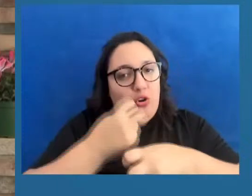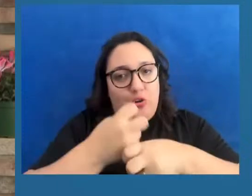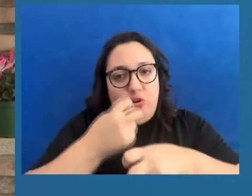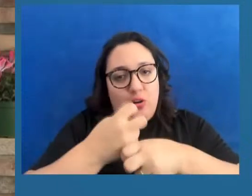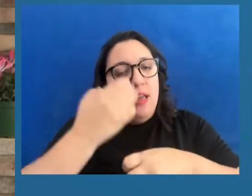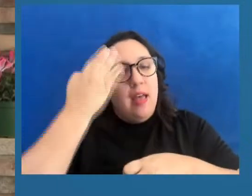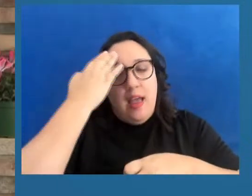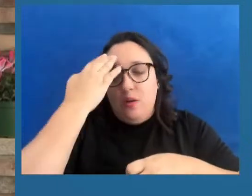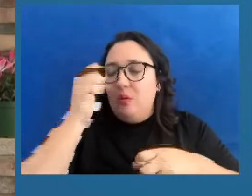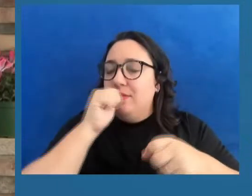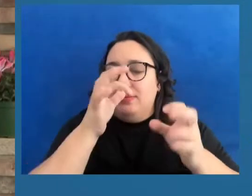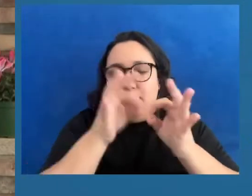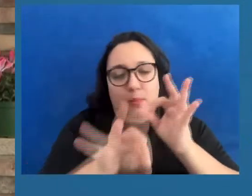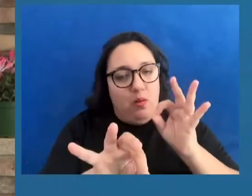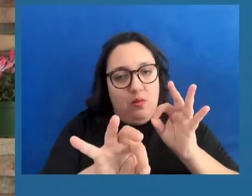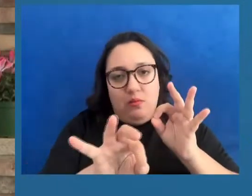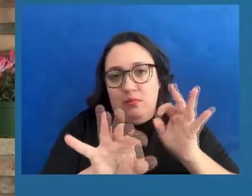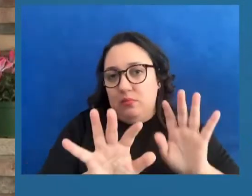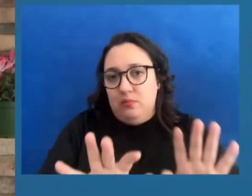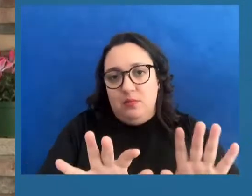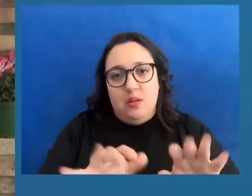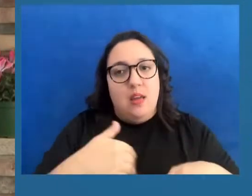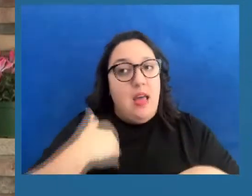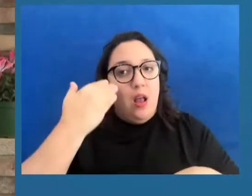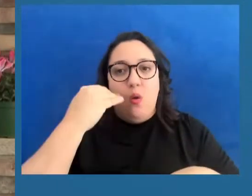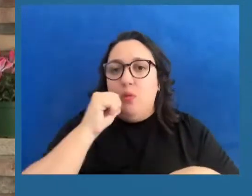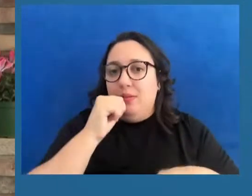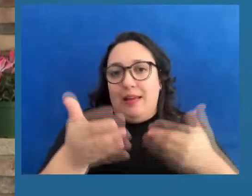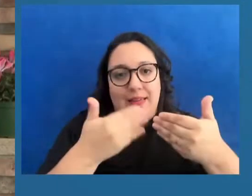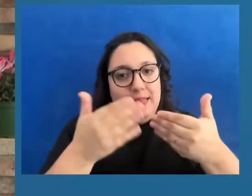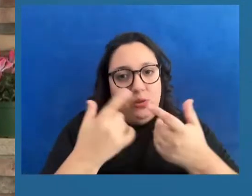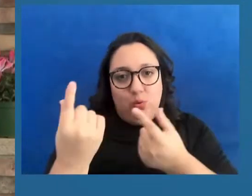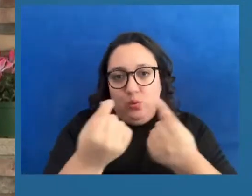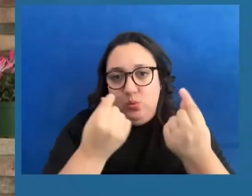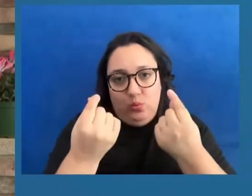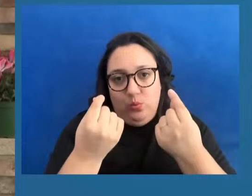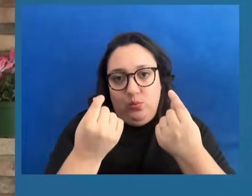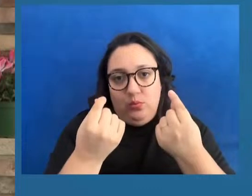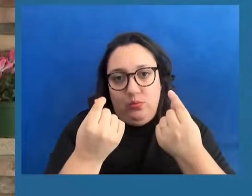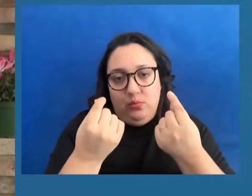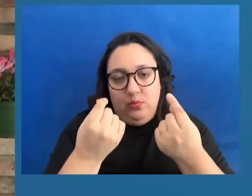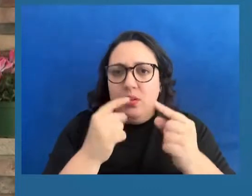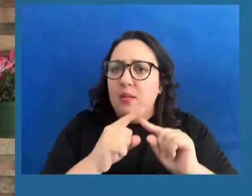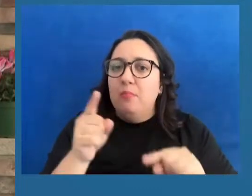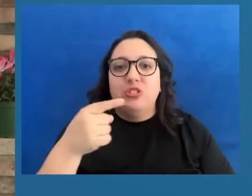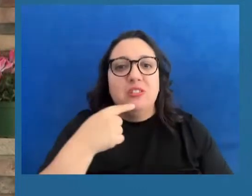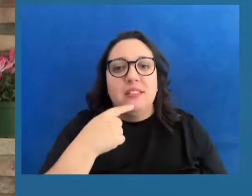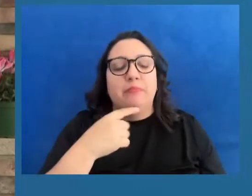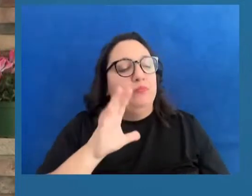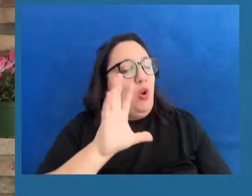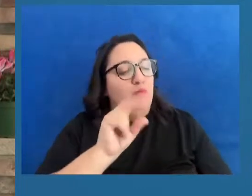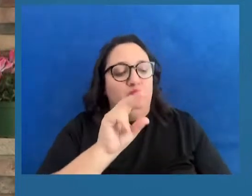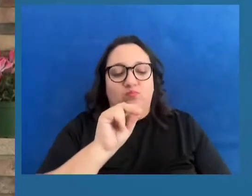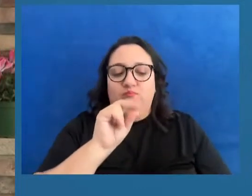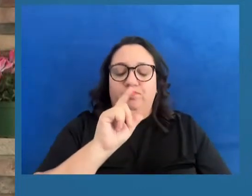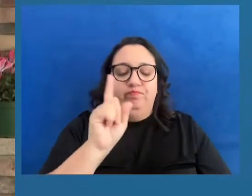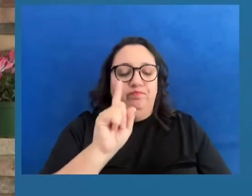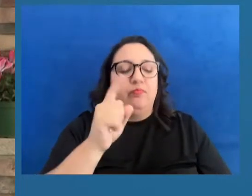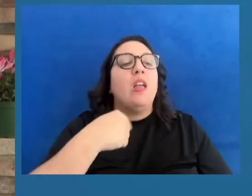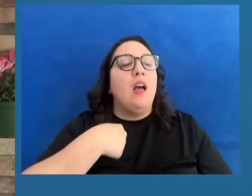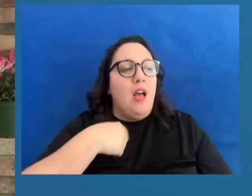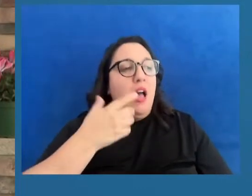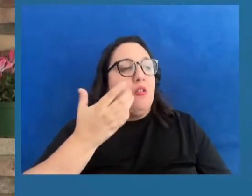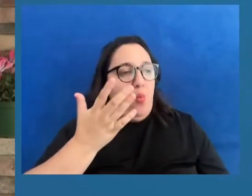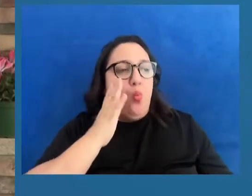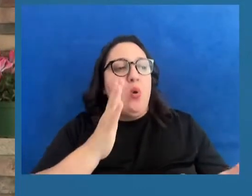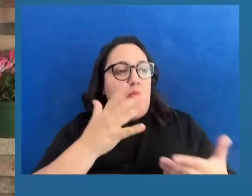be easy to do. But she said, no, I'm going to take on something that might get people a little upset,